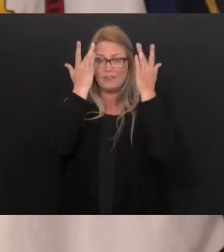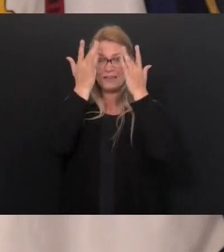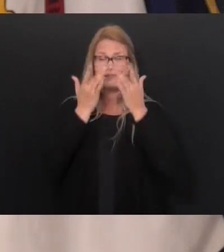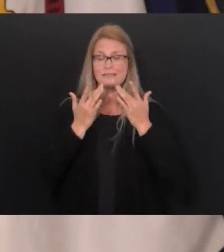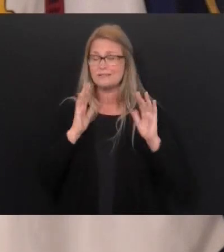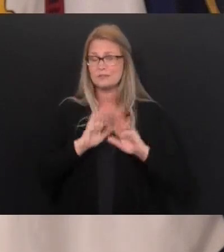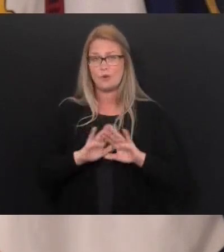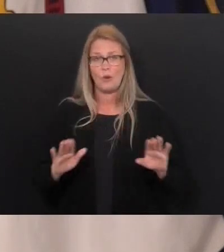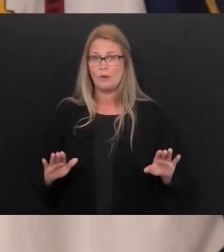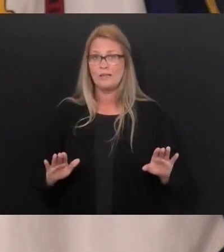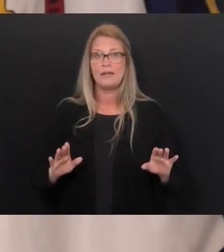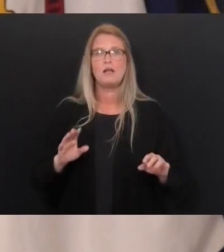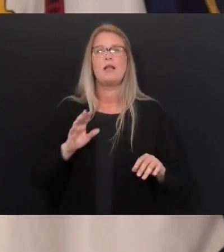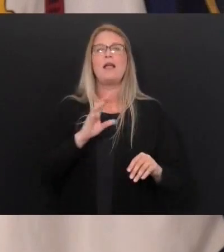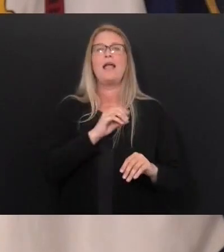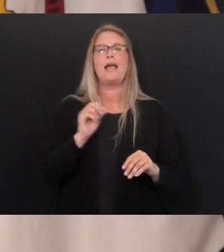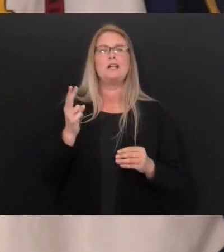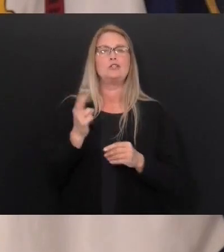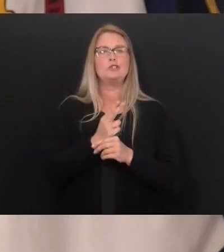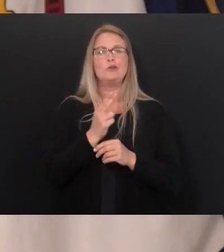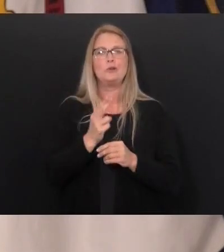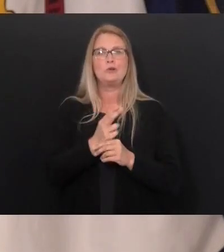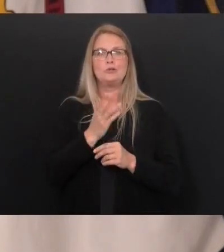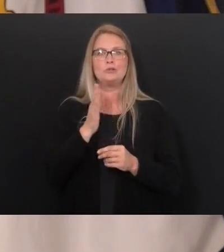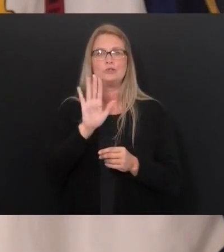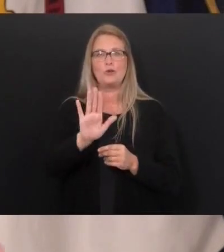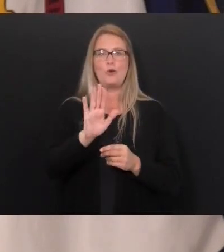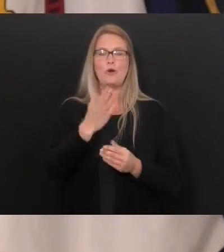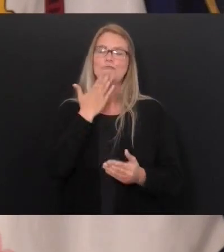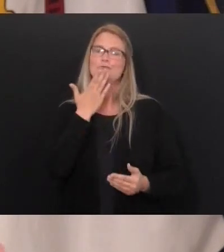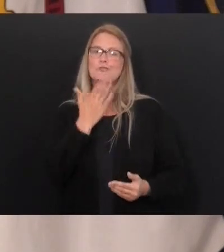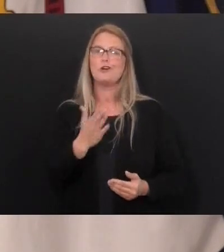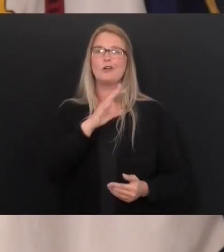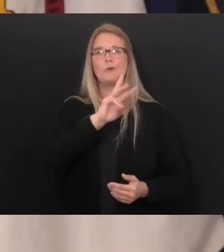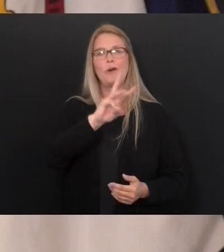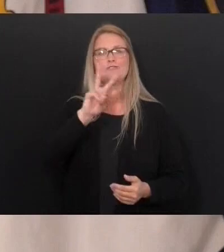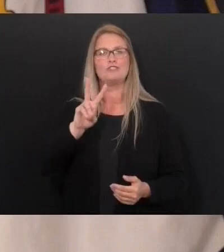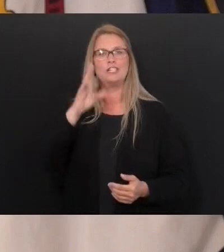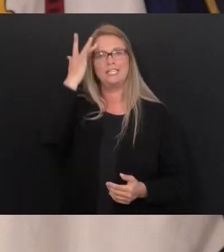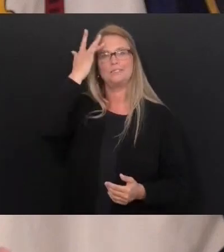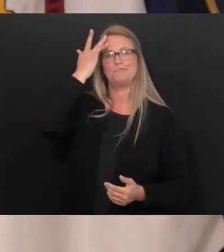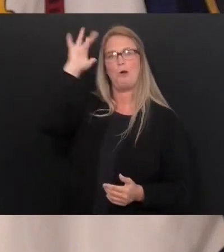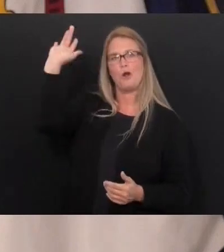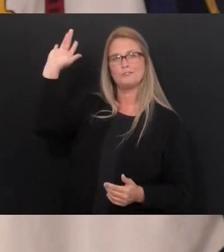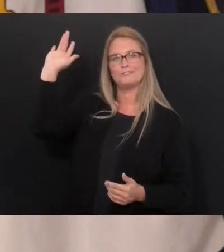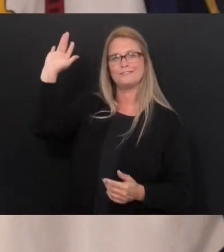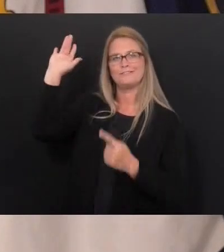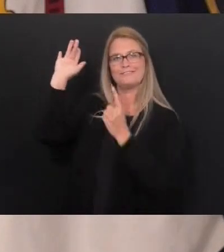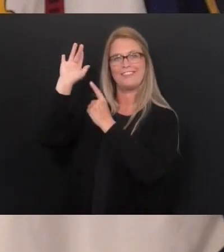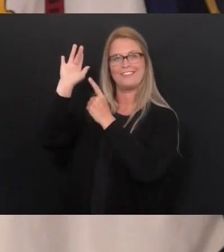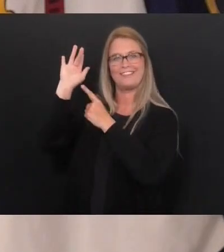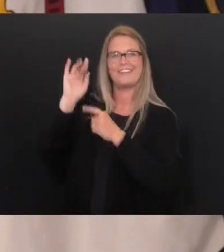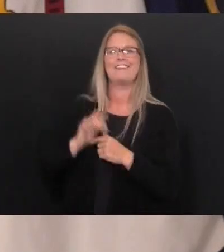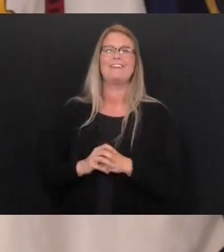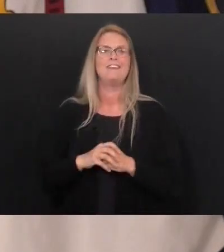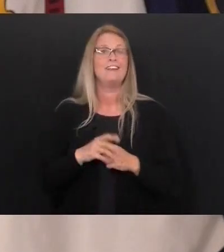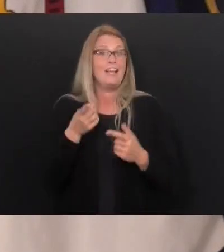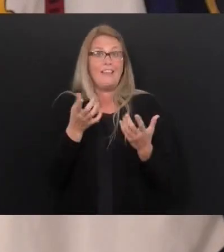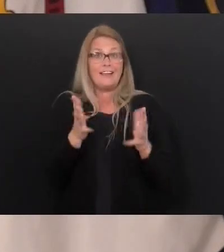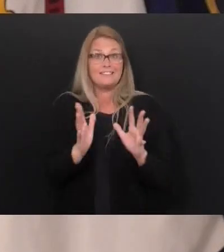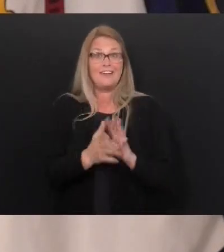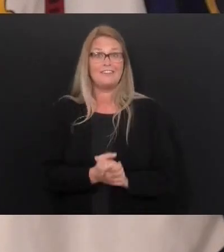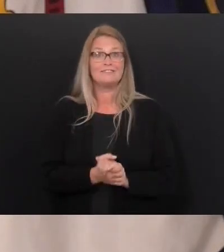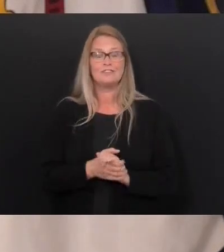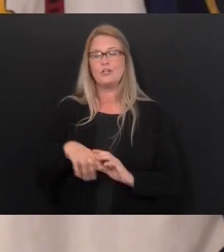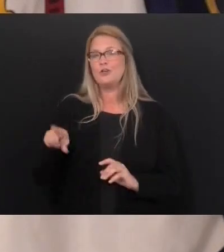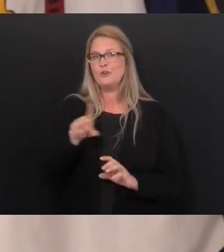and absolutely just use good West Virginia smarts. That's all you got to do. You've already done it and